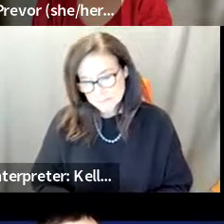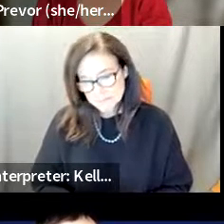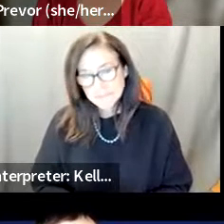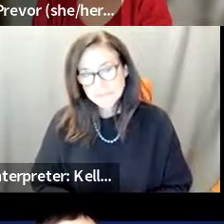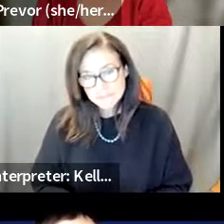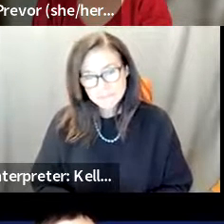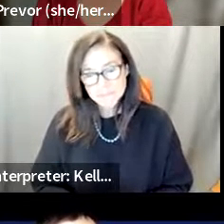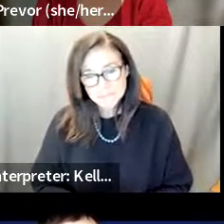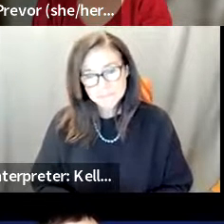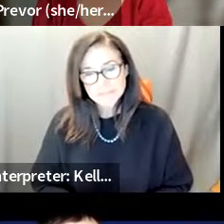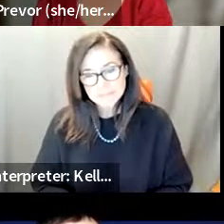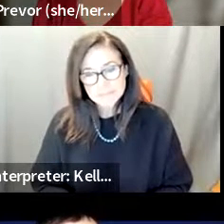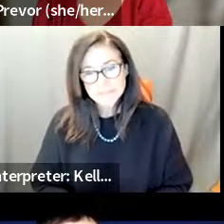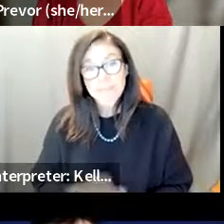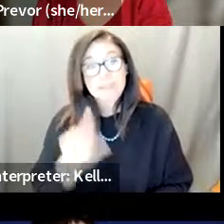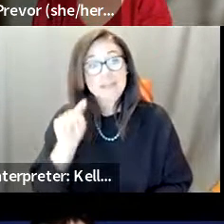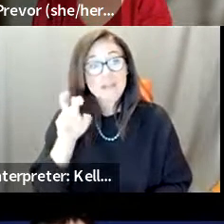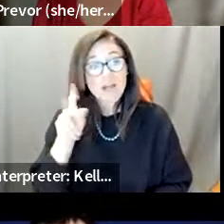I